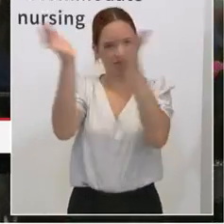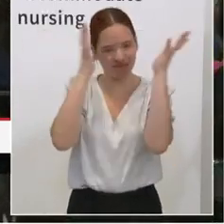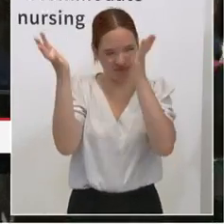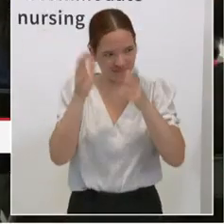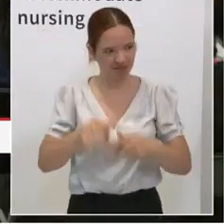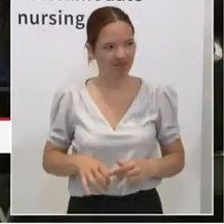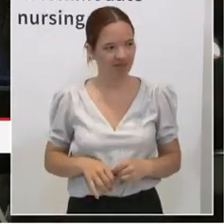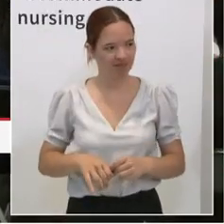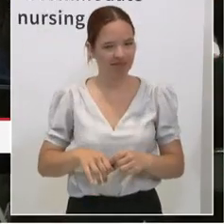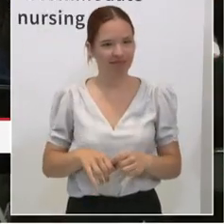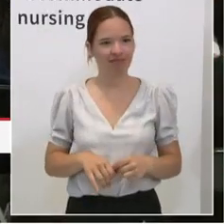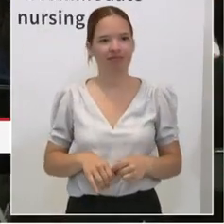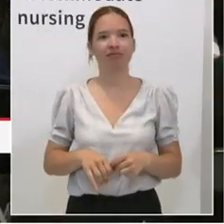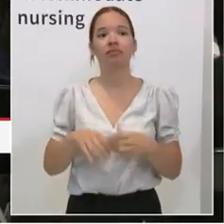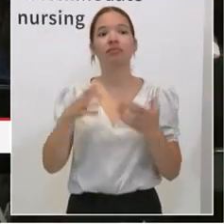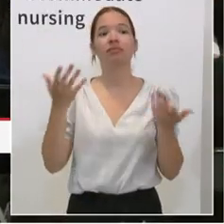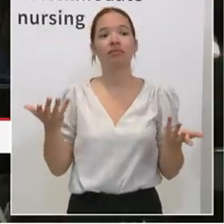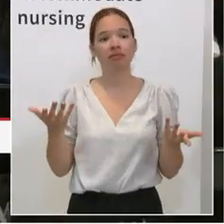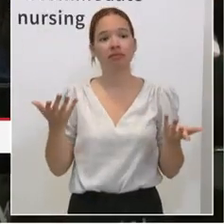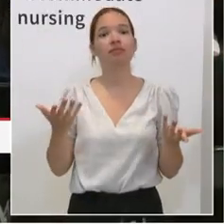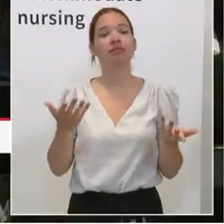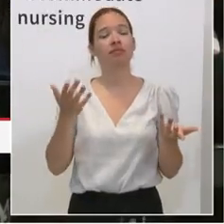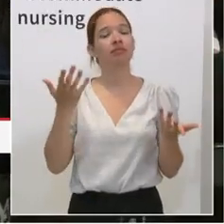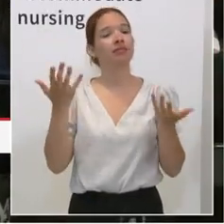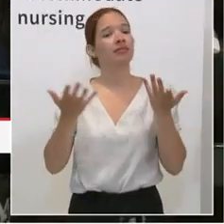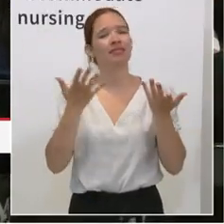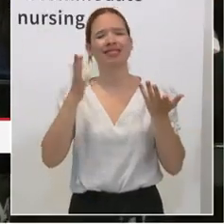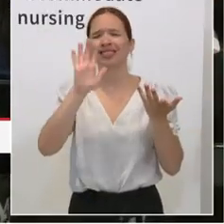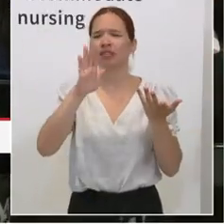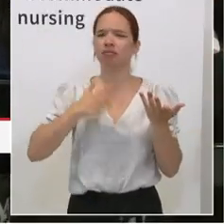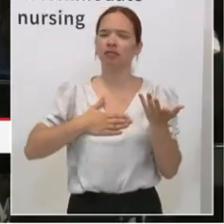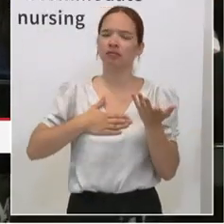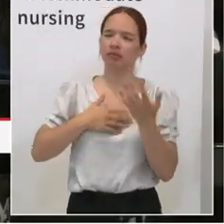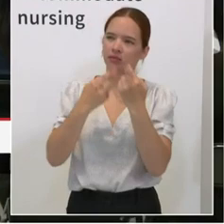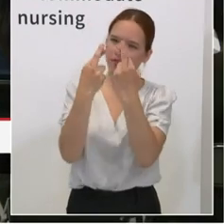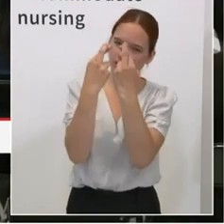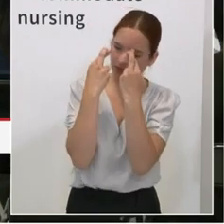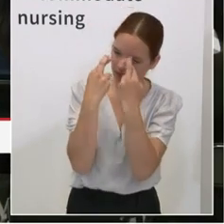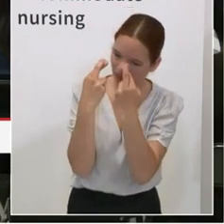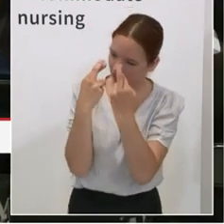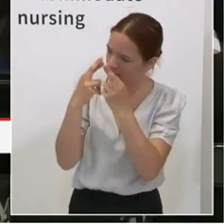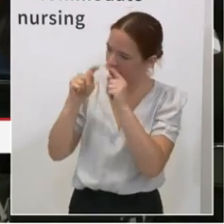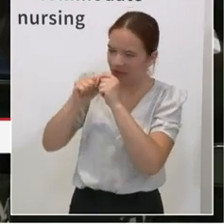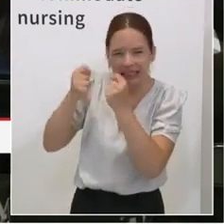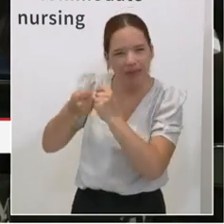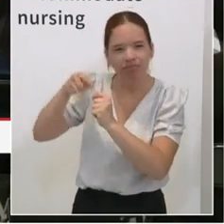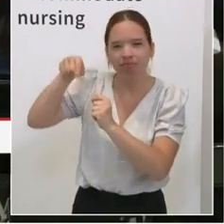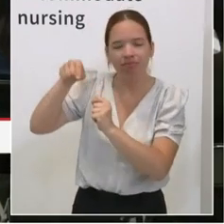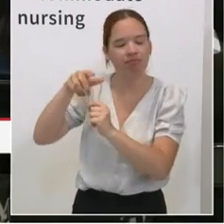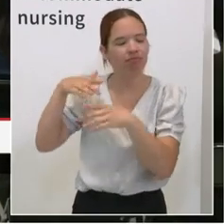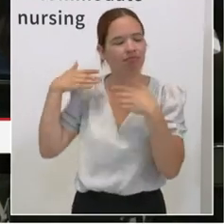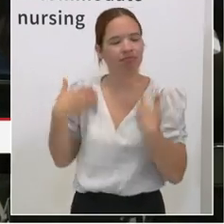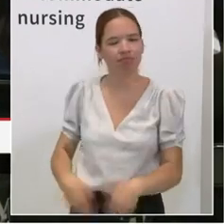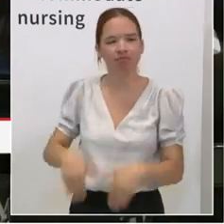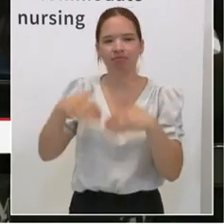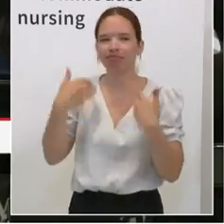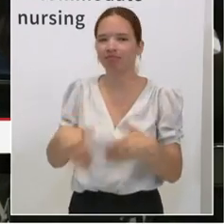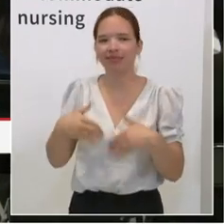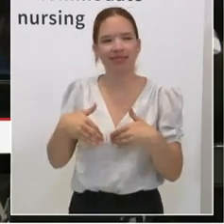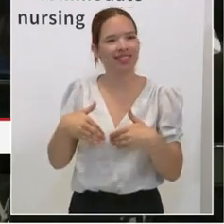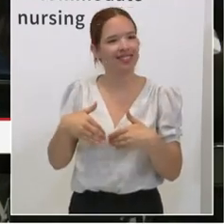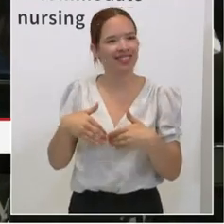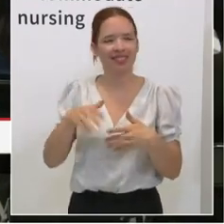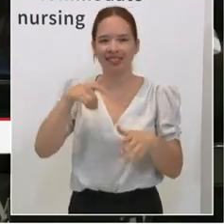Some of my always and forever team members. Our former, let me get it